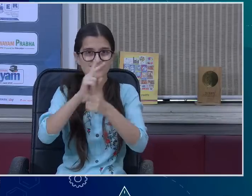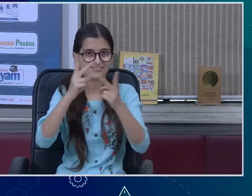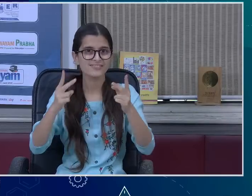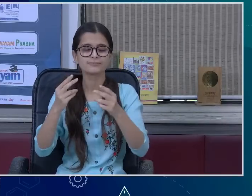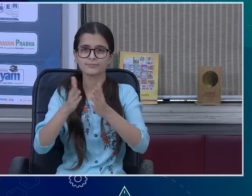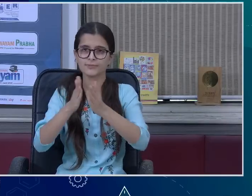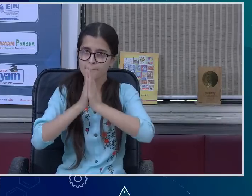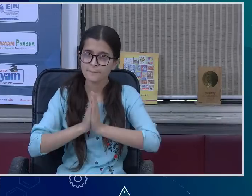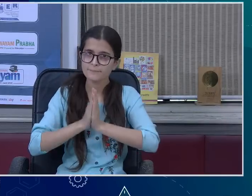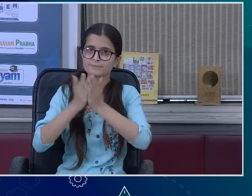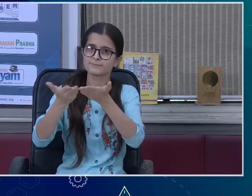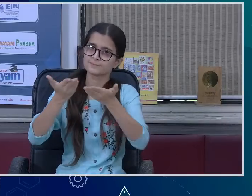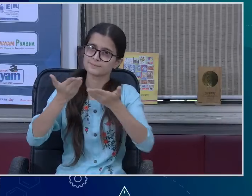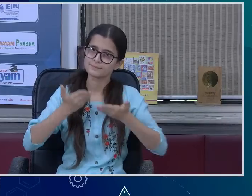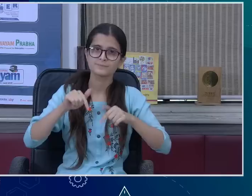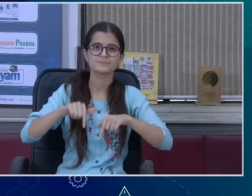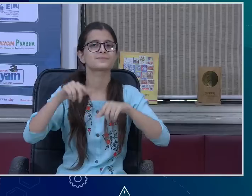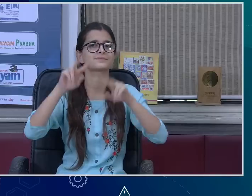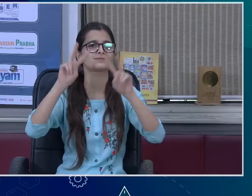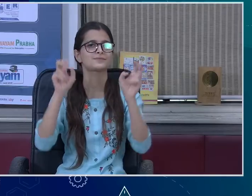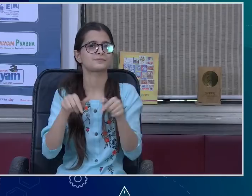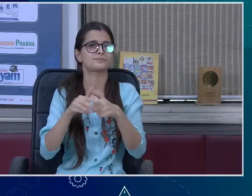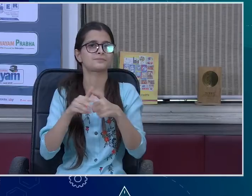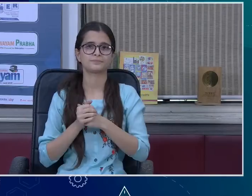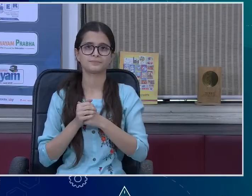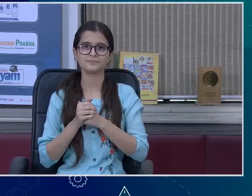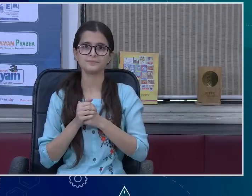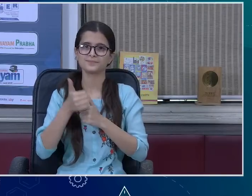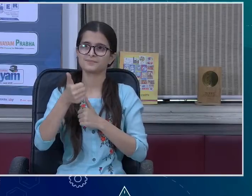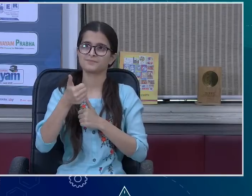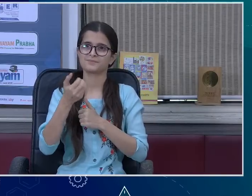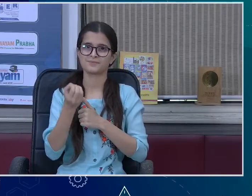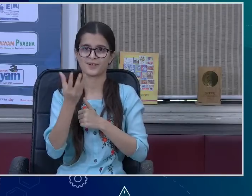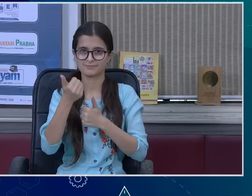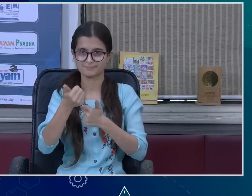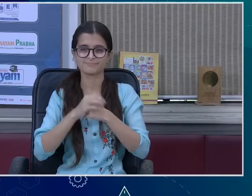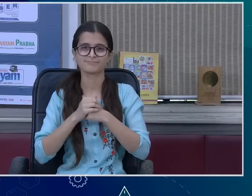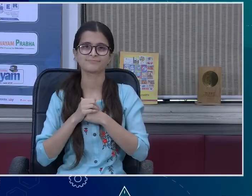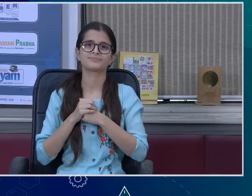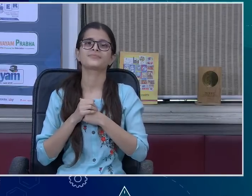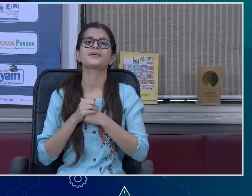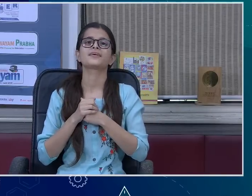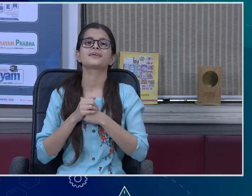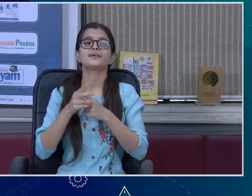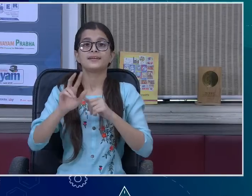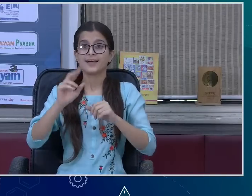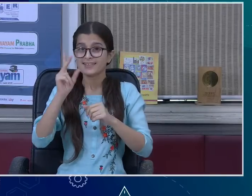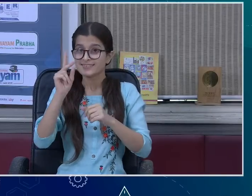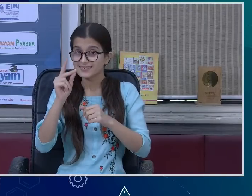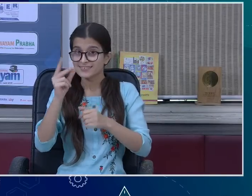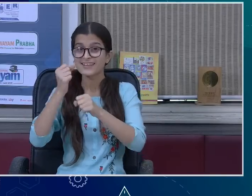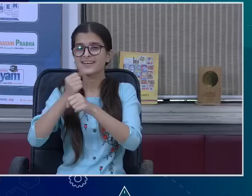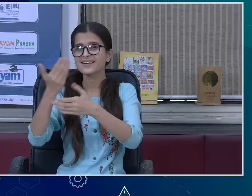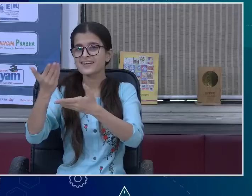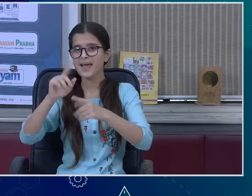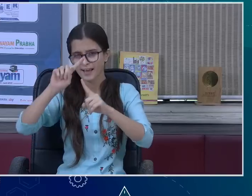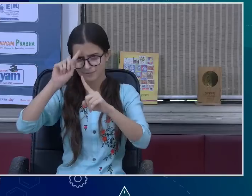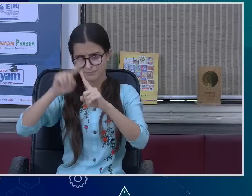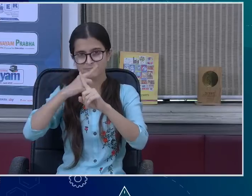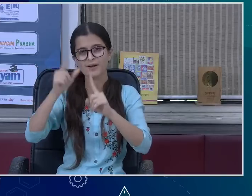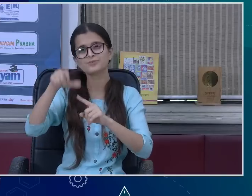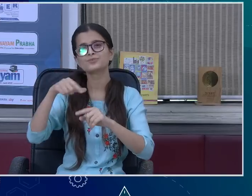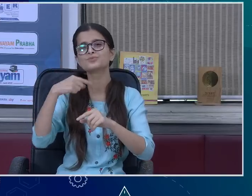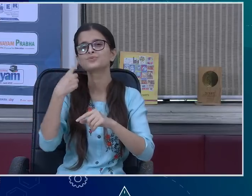Learners. Namaskar sir, and a very warm welcome in the session. Morning ma'am. And the second expert we have today with us is